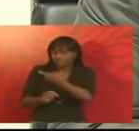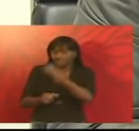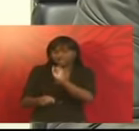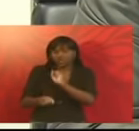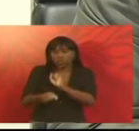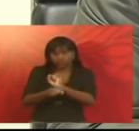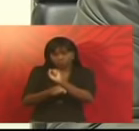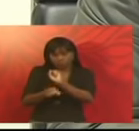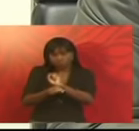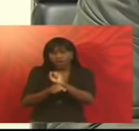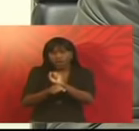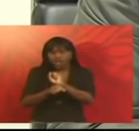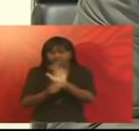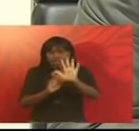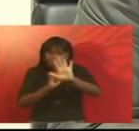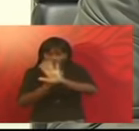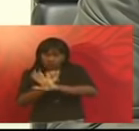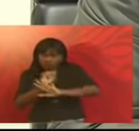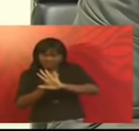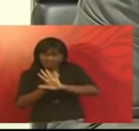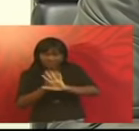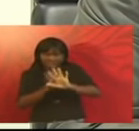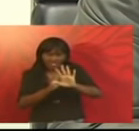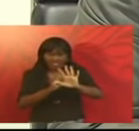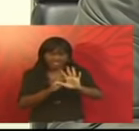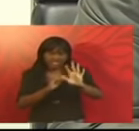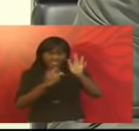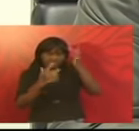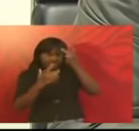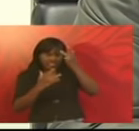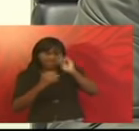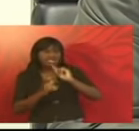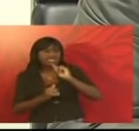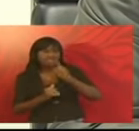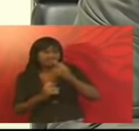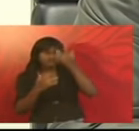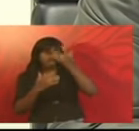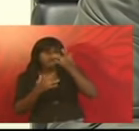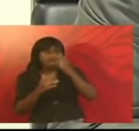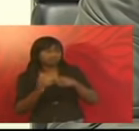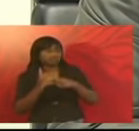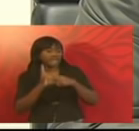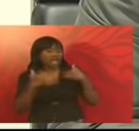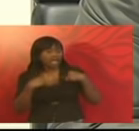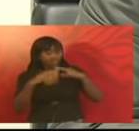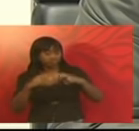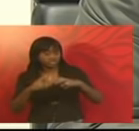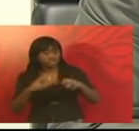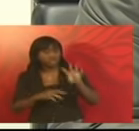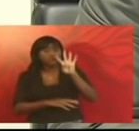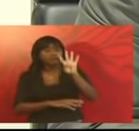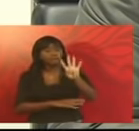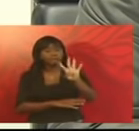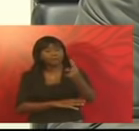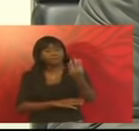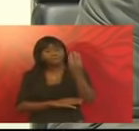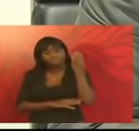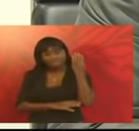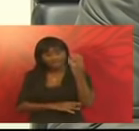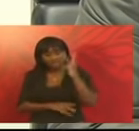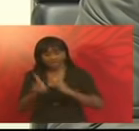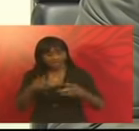to prevent illness, as has been shown in the just about 4 billion plus cases of vaccination that